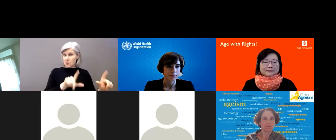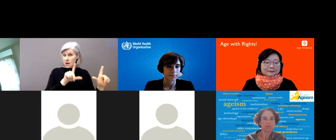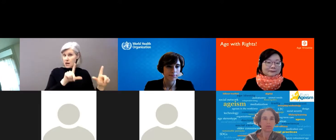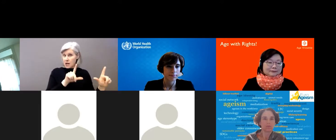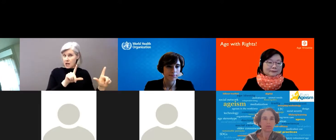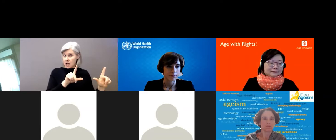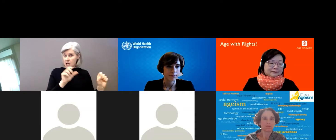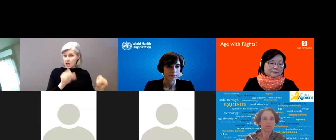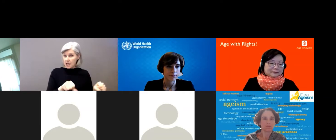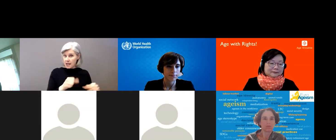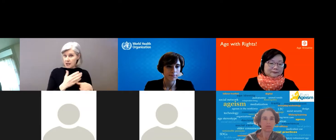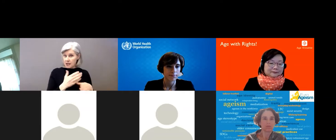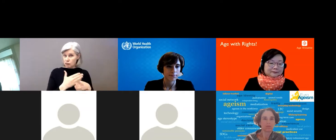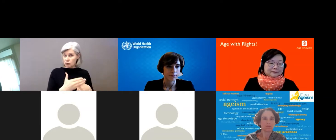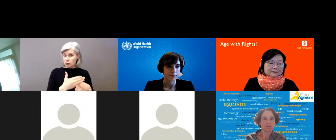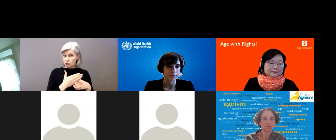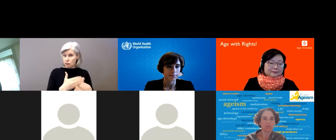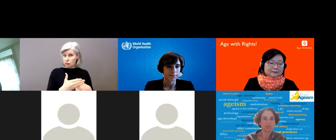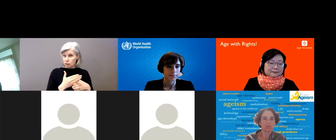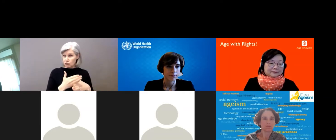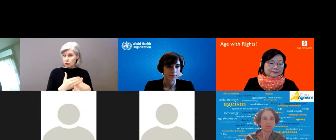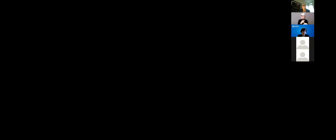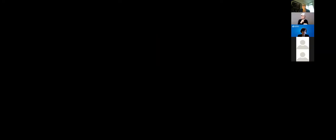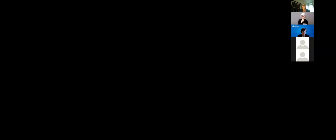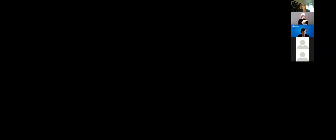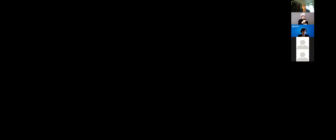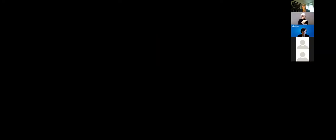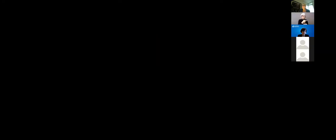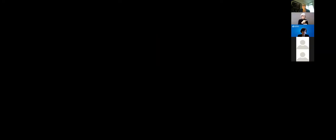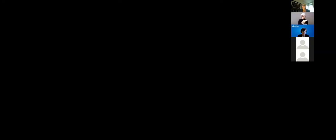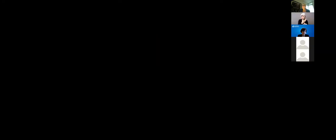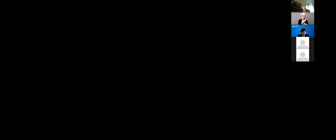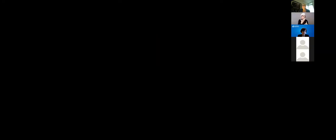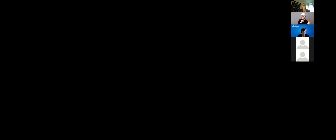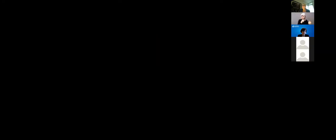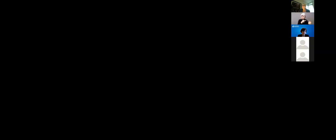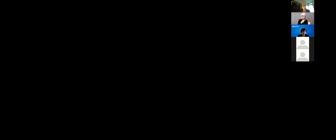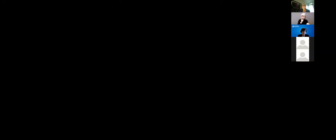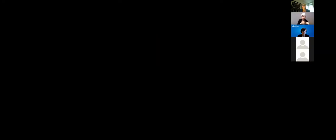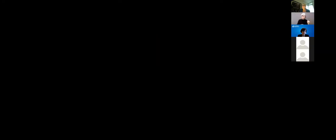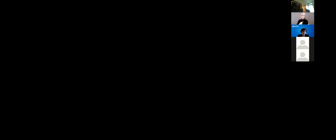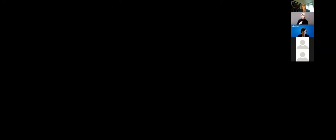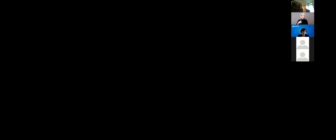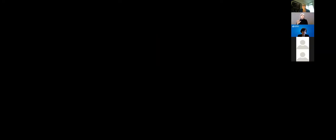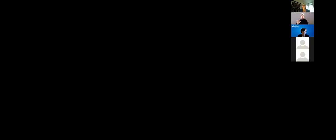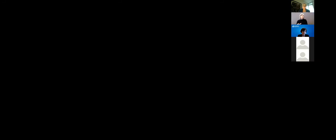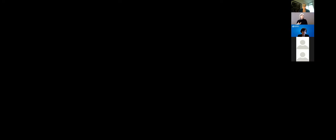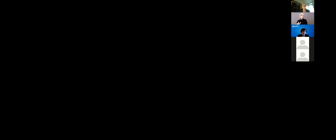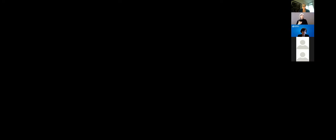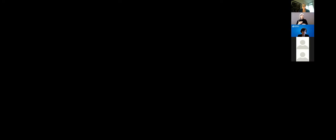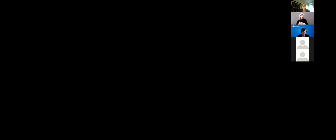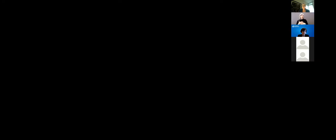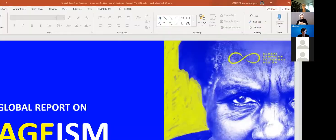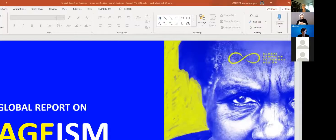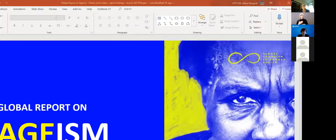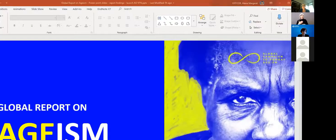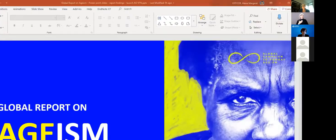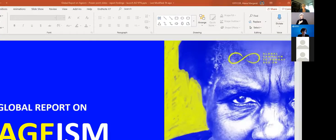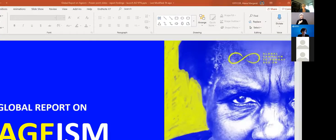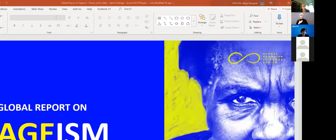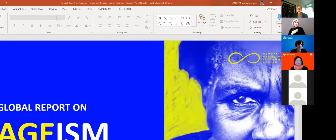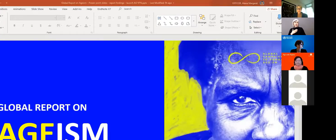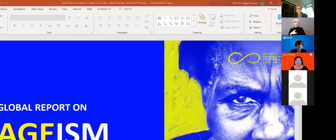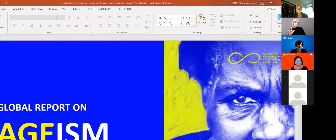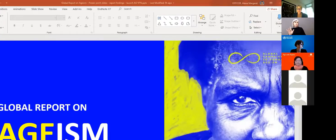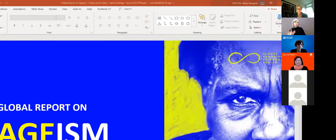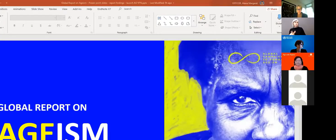then I will share here. So what I was hoping to do, because I realized they're a great lineup, so I don't want to take too